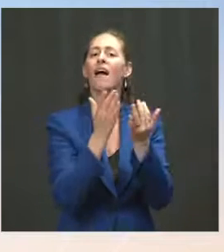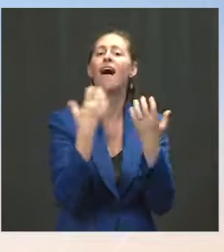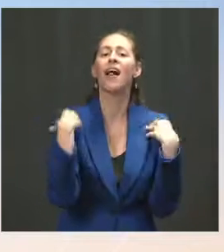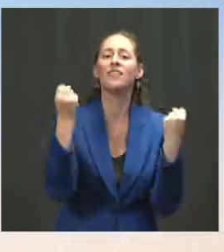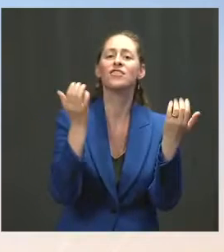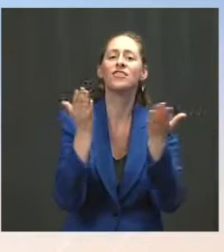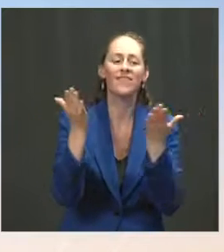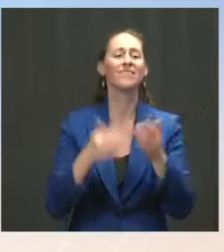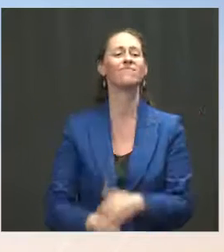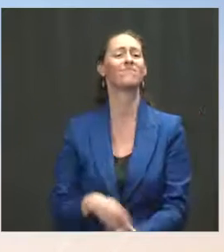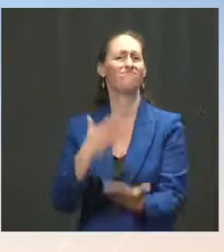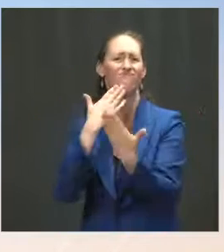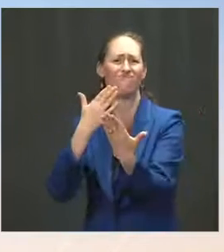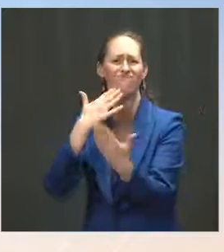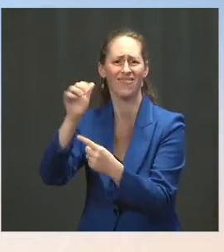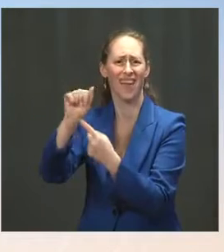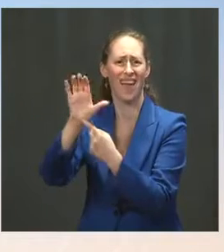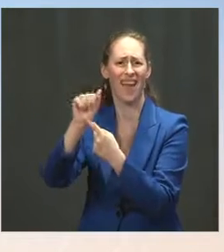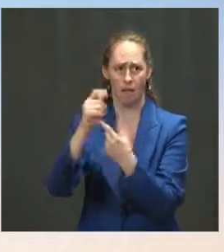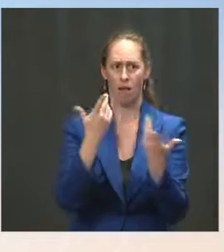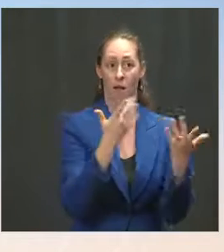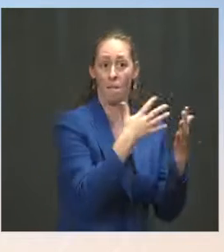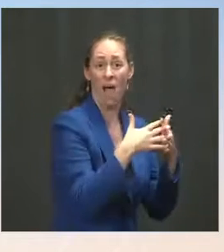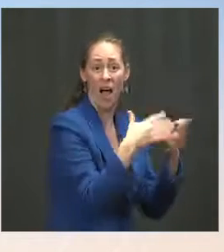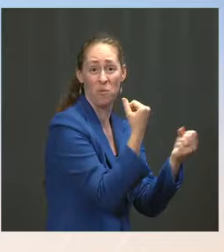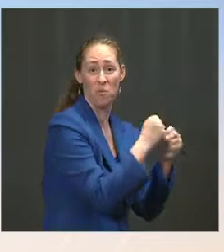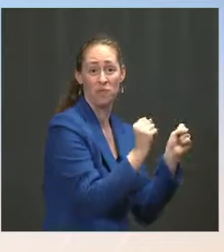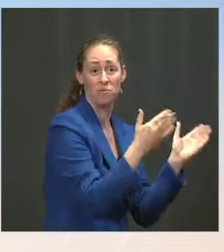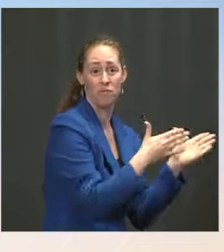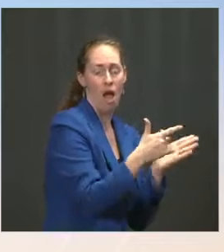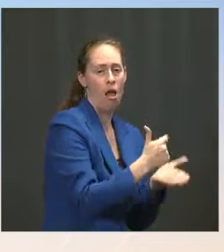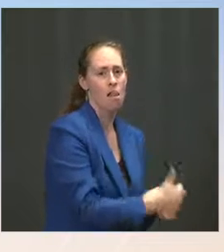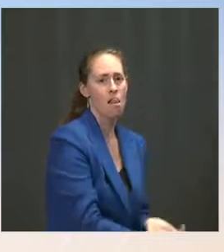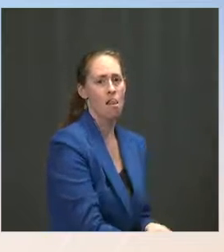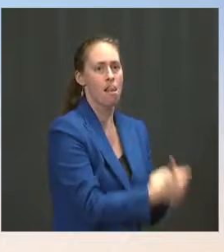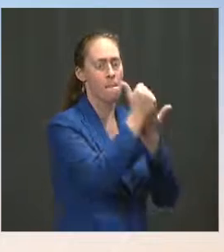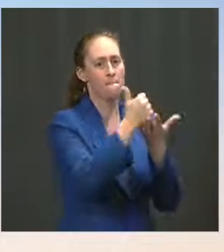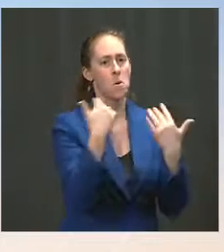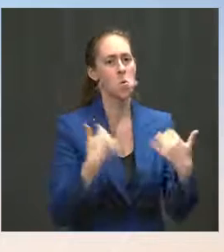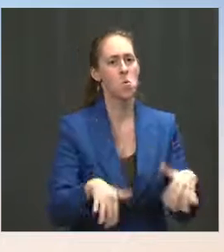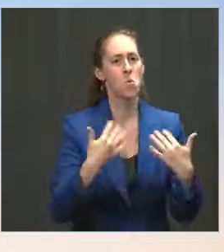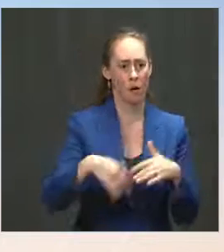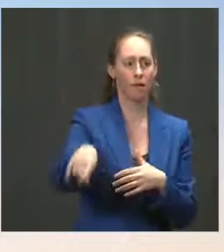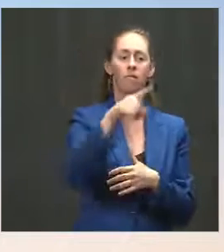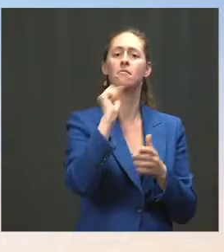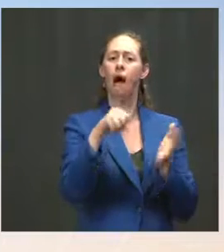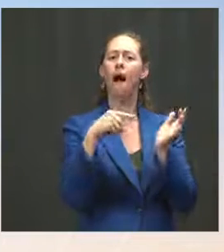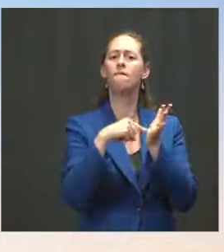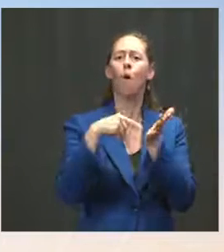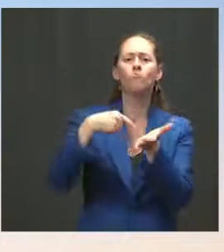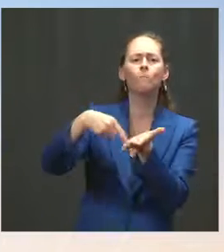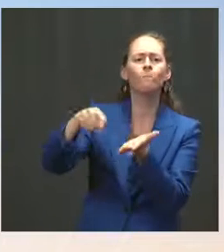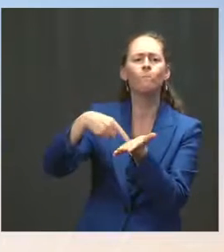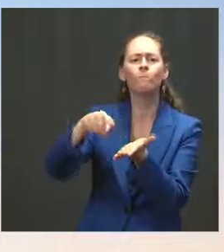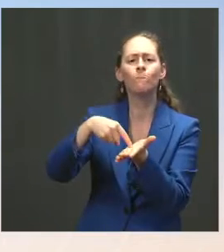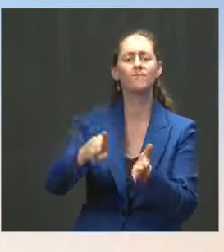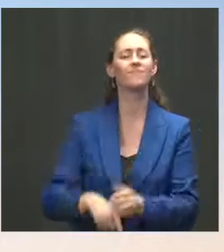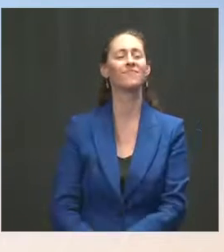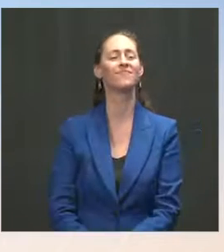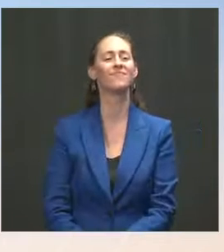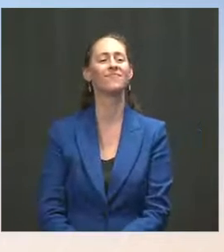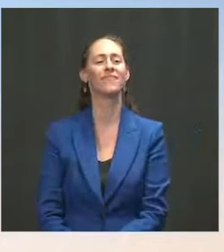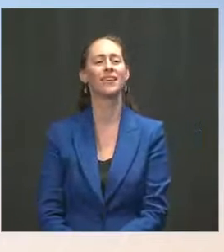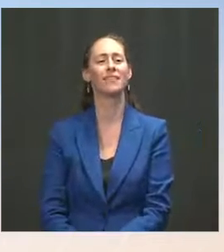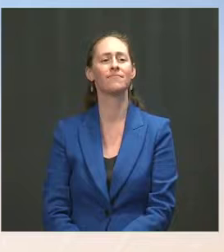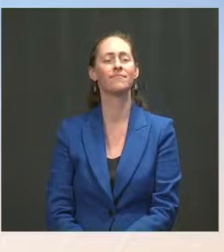health insurance is now more affordable than ever. Families are saving an average of $40 per person per month. That's nearly